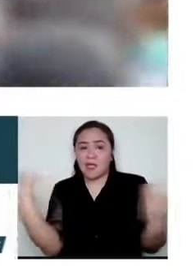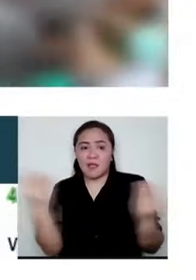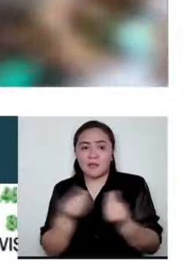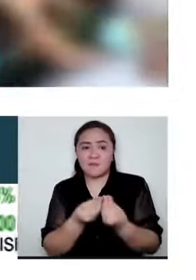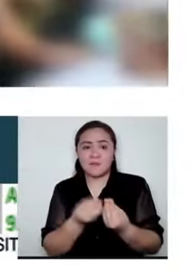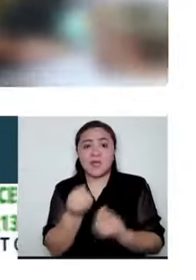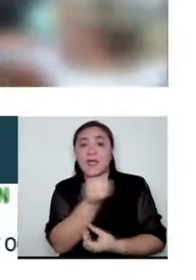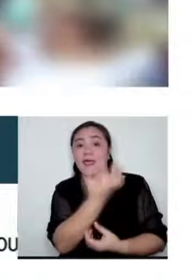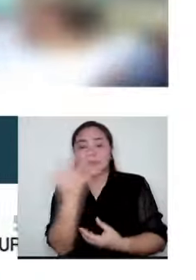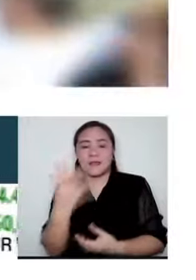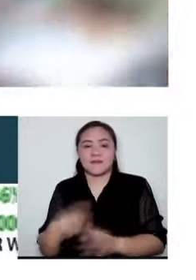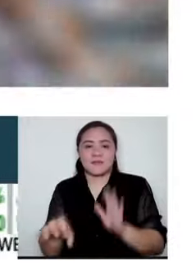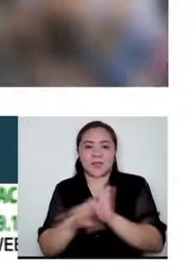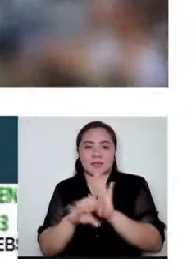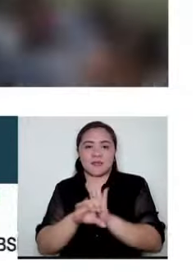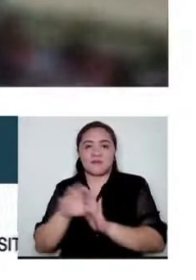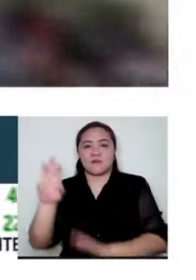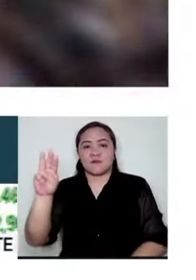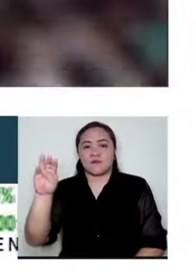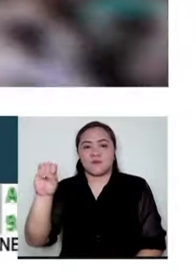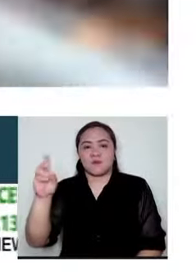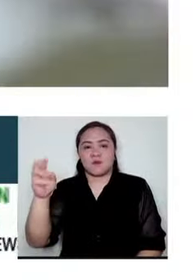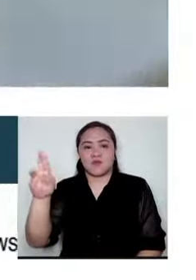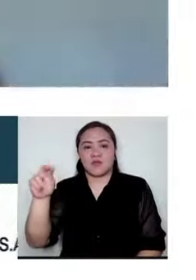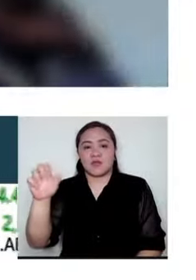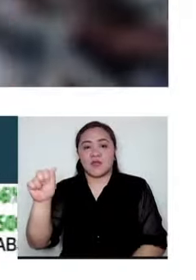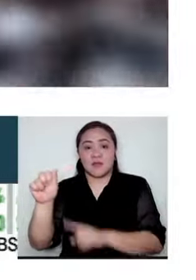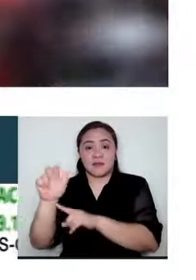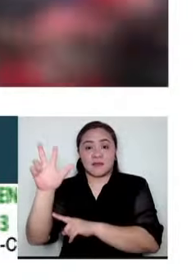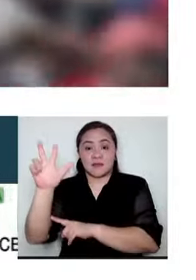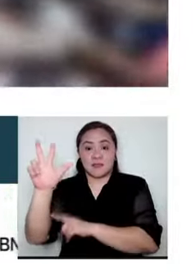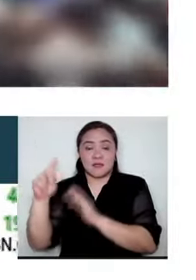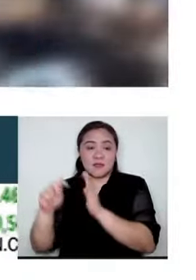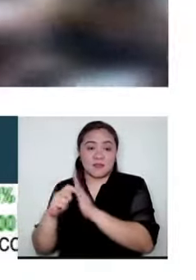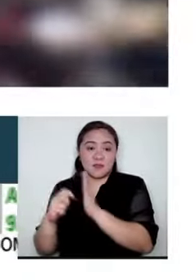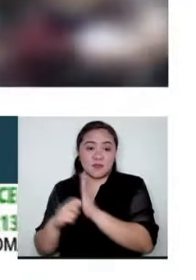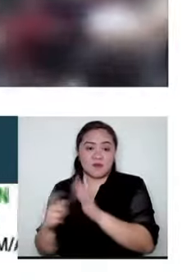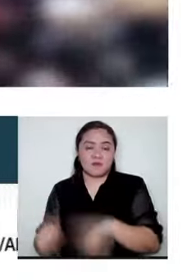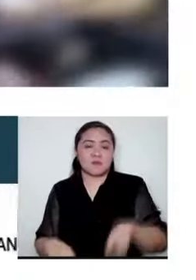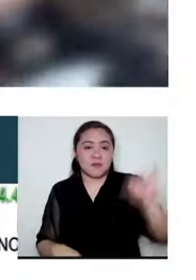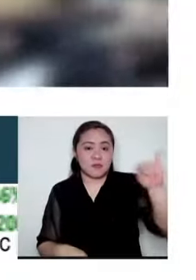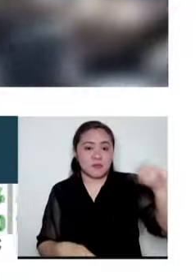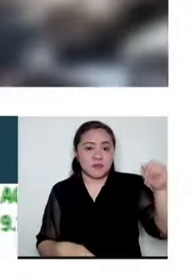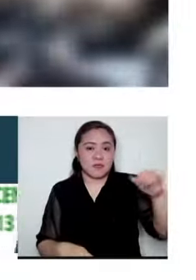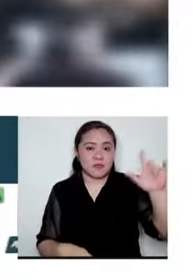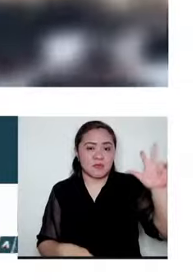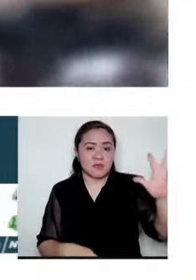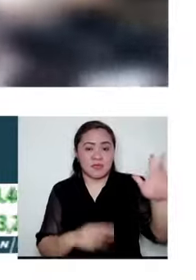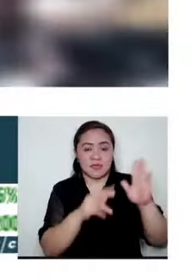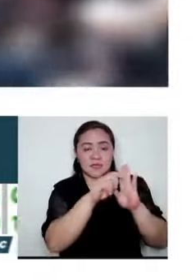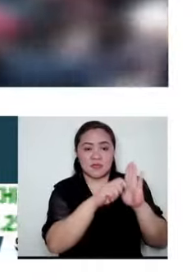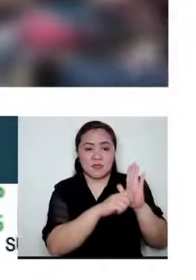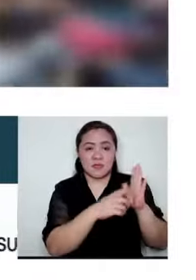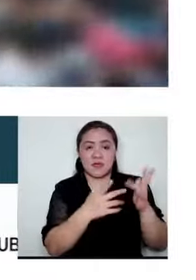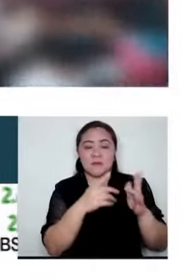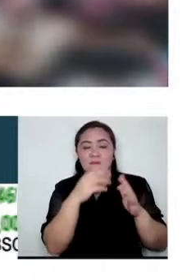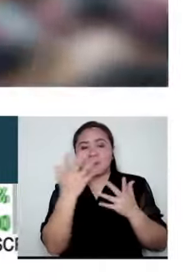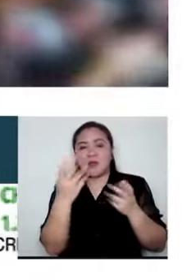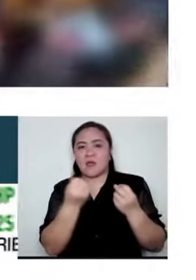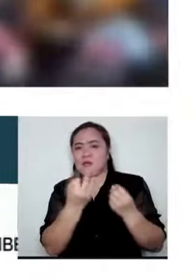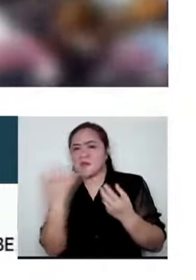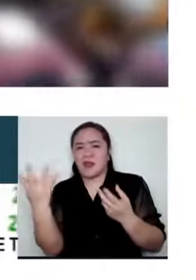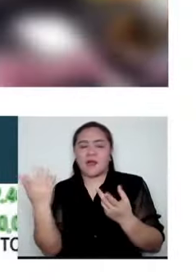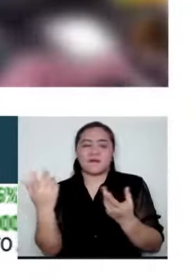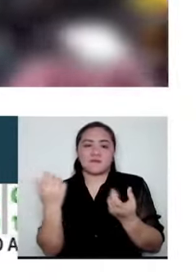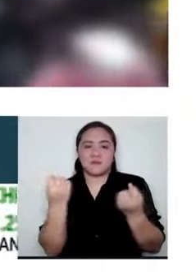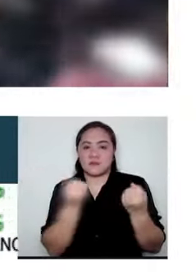vaccines. Moderna donated 3 million. J&J donated 3 million two weeks ago. So how many were